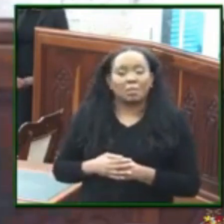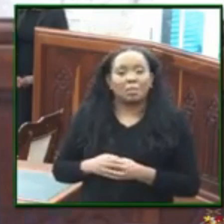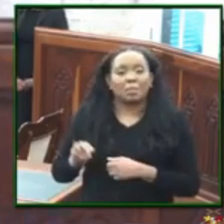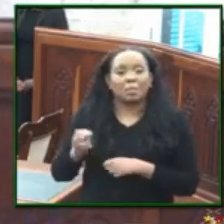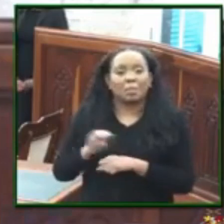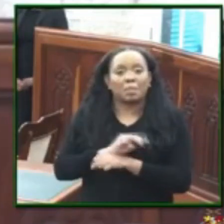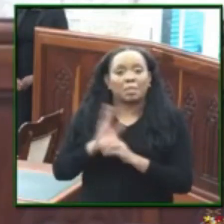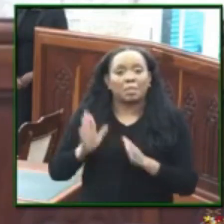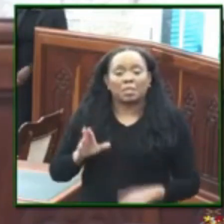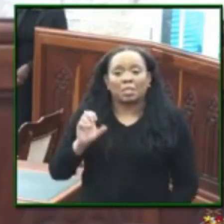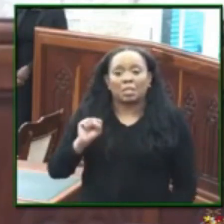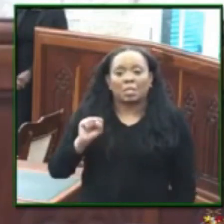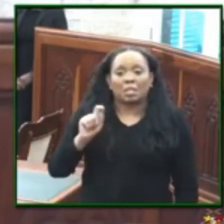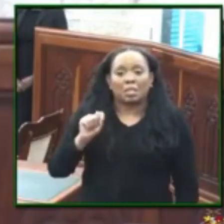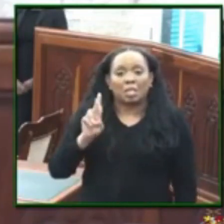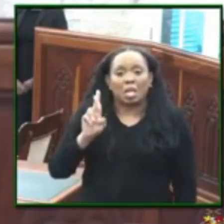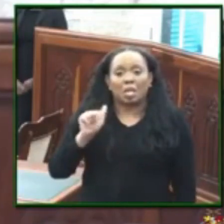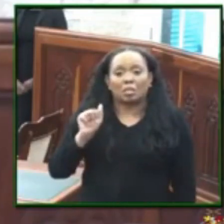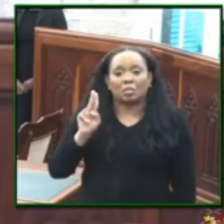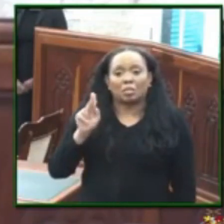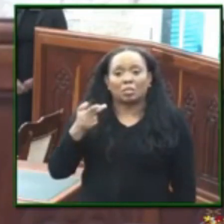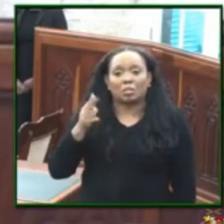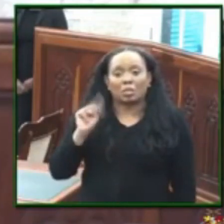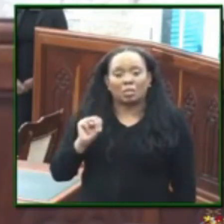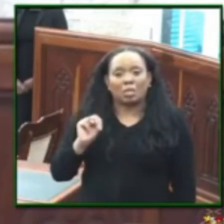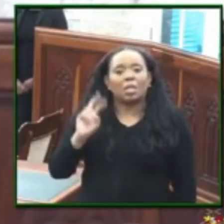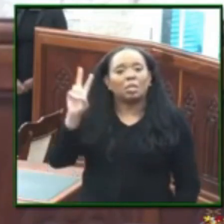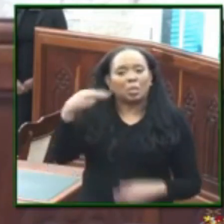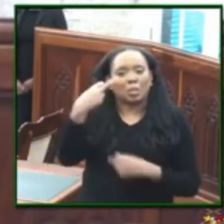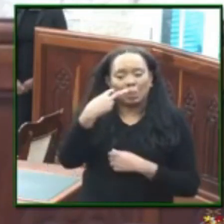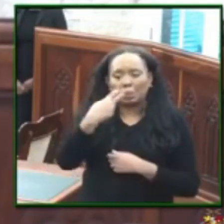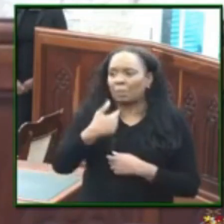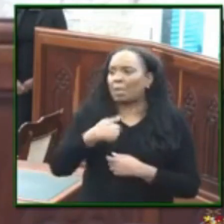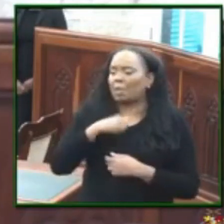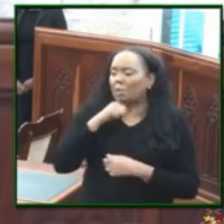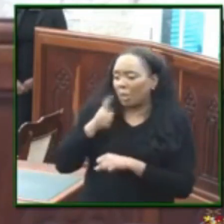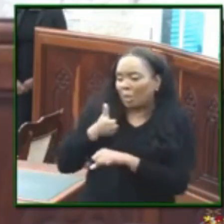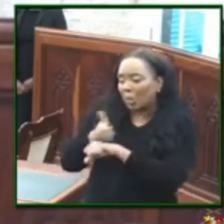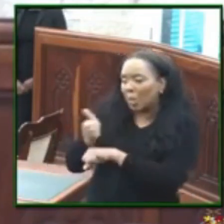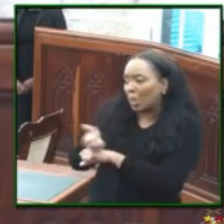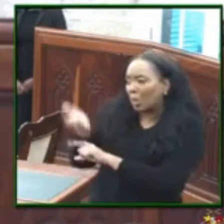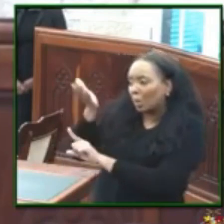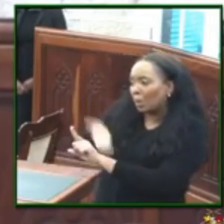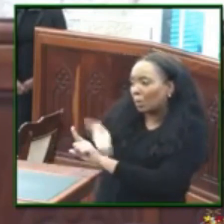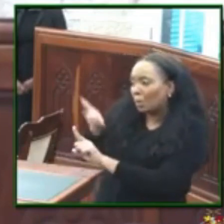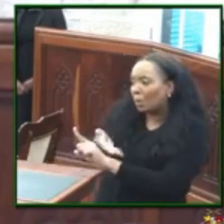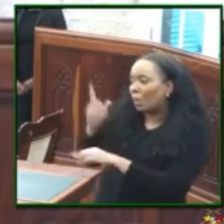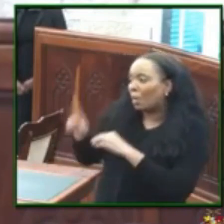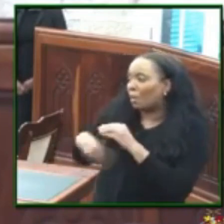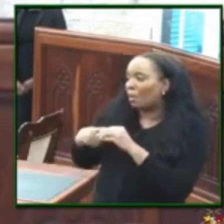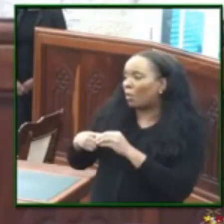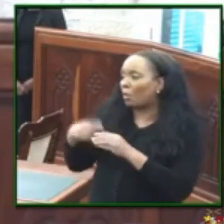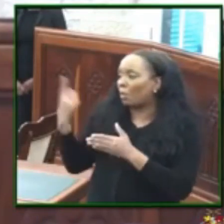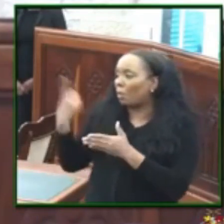and I'm not going to accuse that honourable member of not having an idea about which I speak.